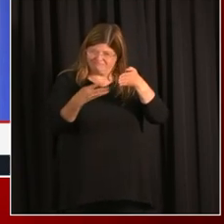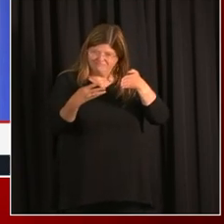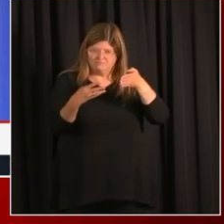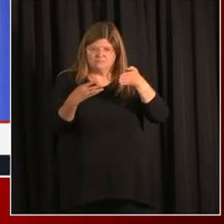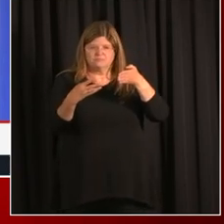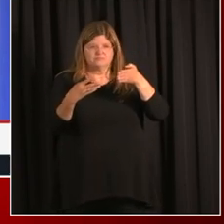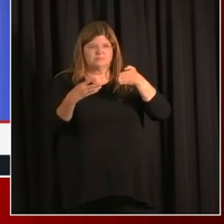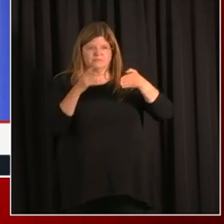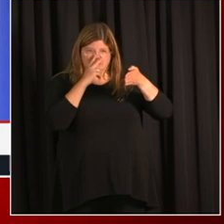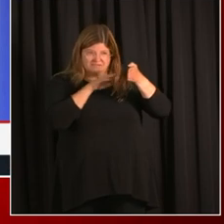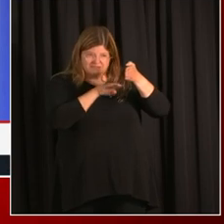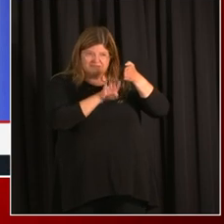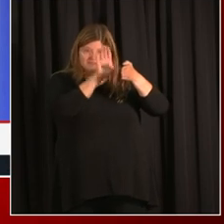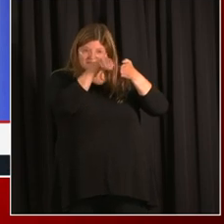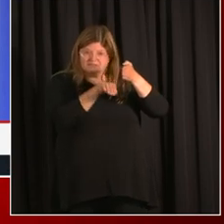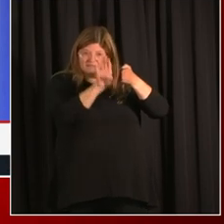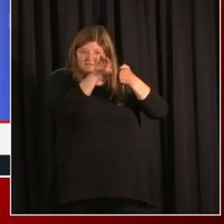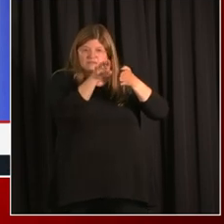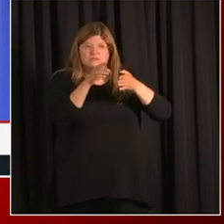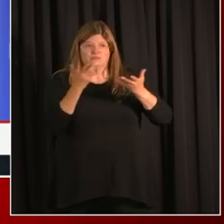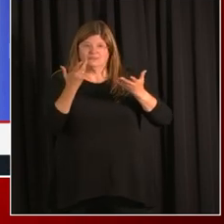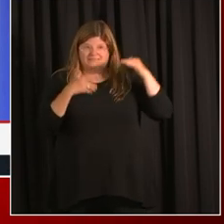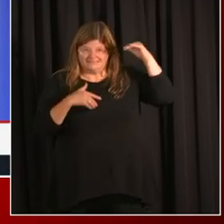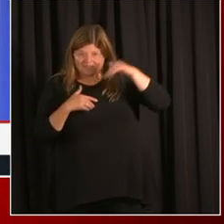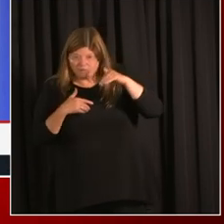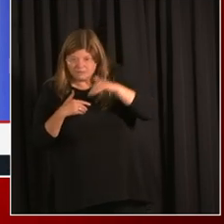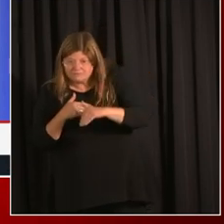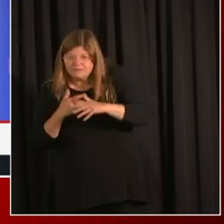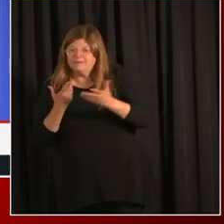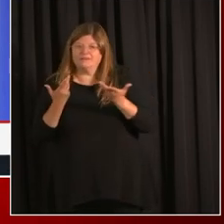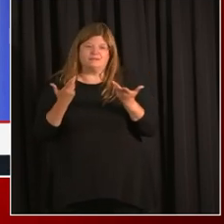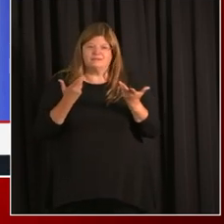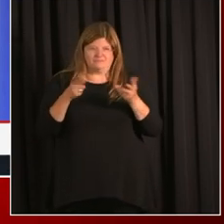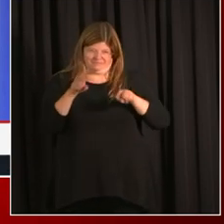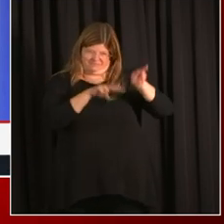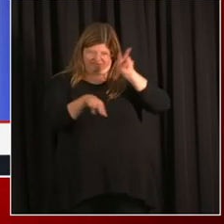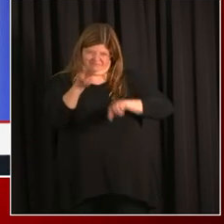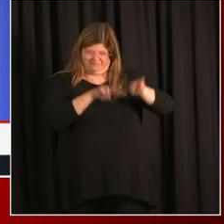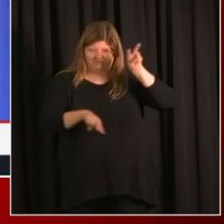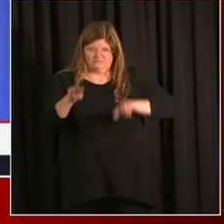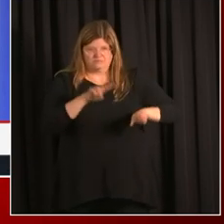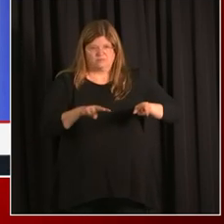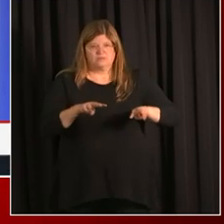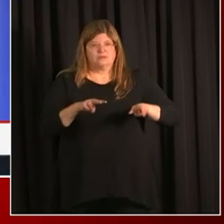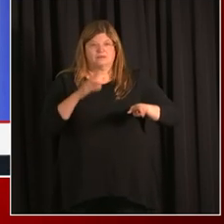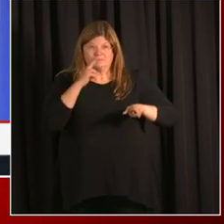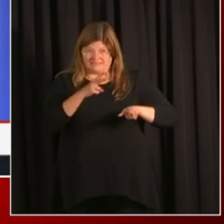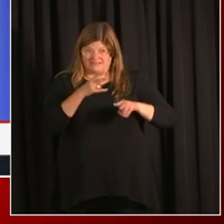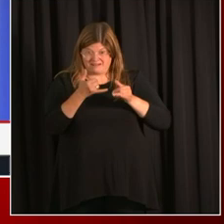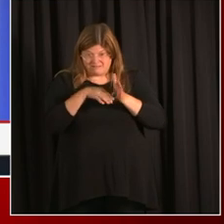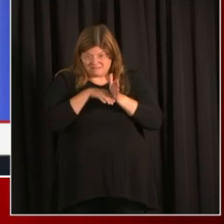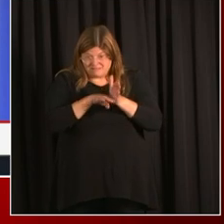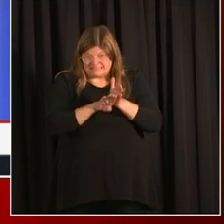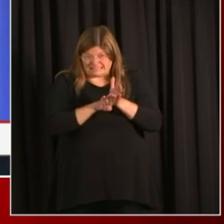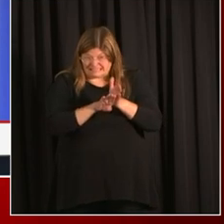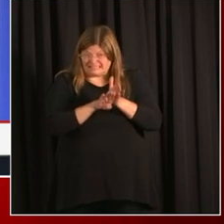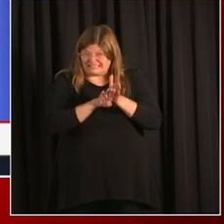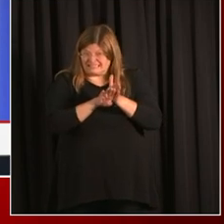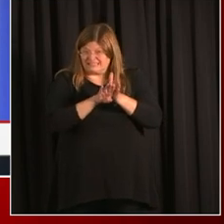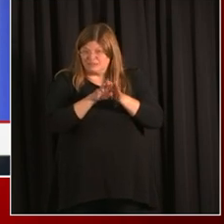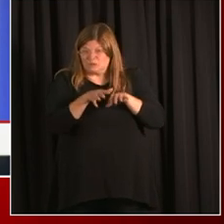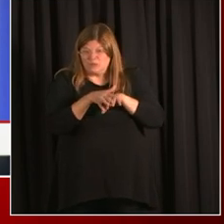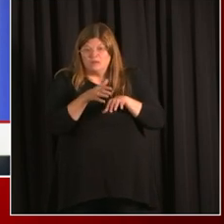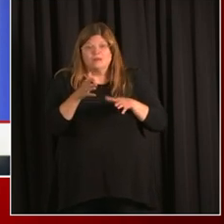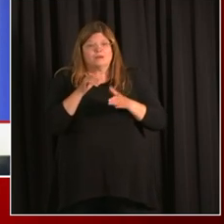that shows us days of decline, you will see that it has been in an upward trend. Because the graph is in an upward trend,